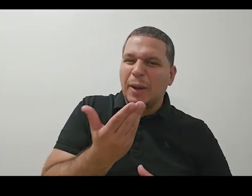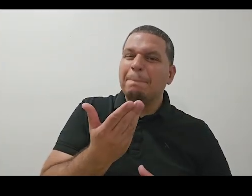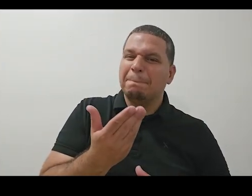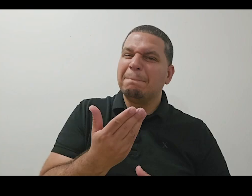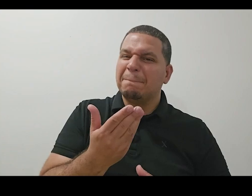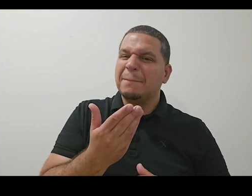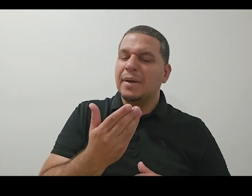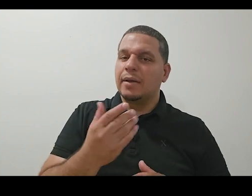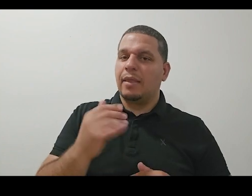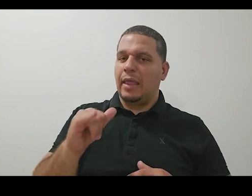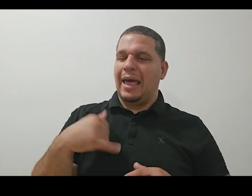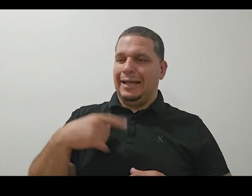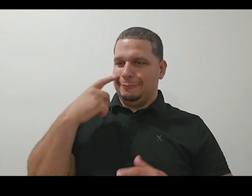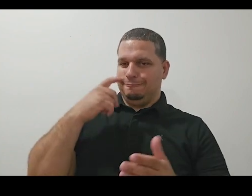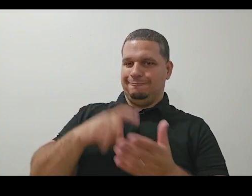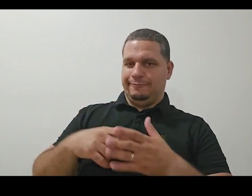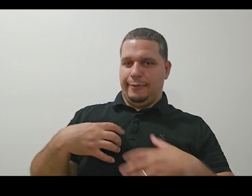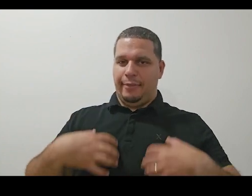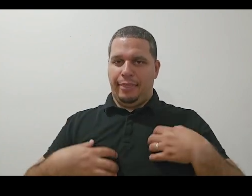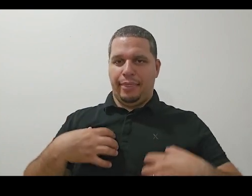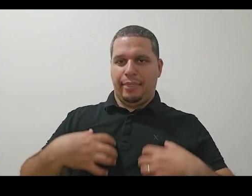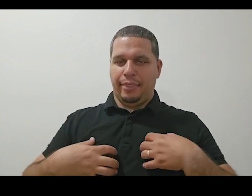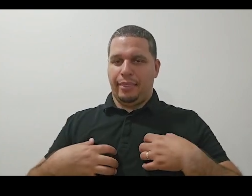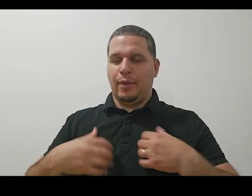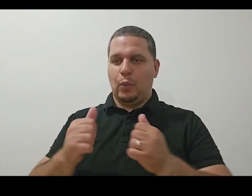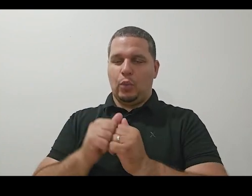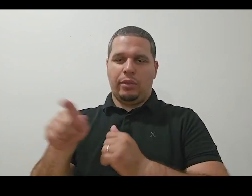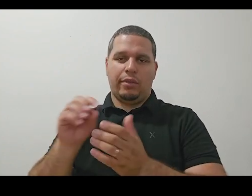So so that's a